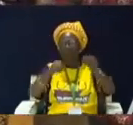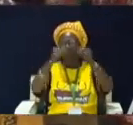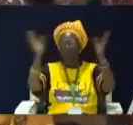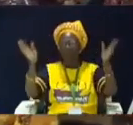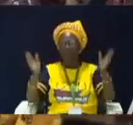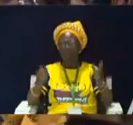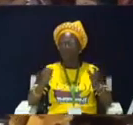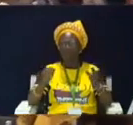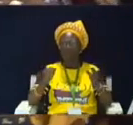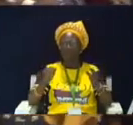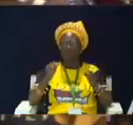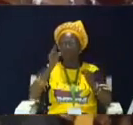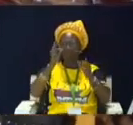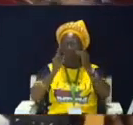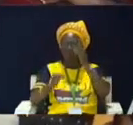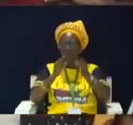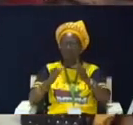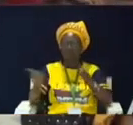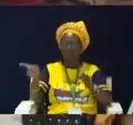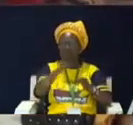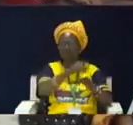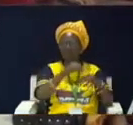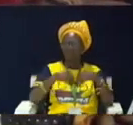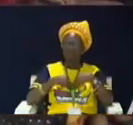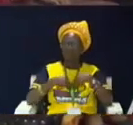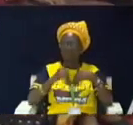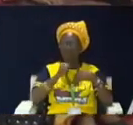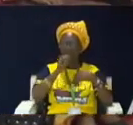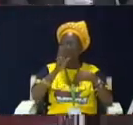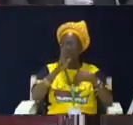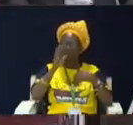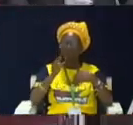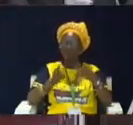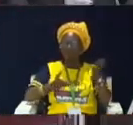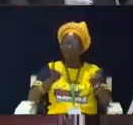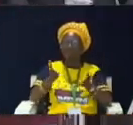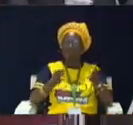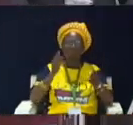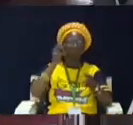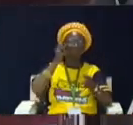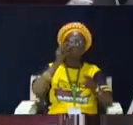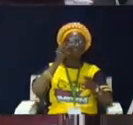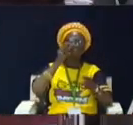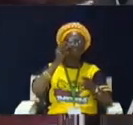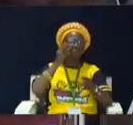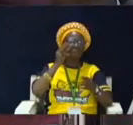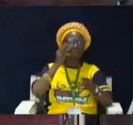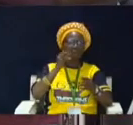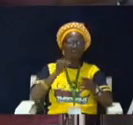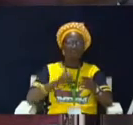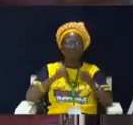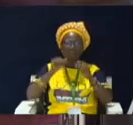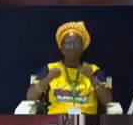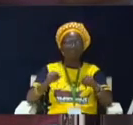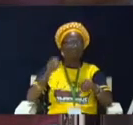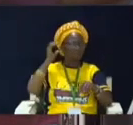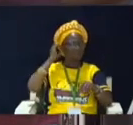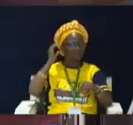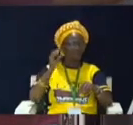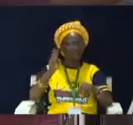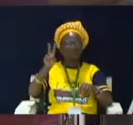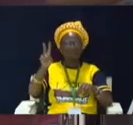If you have not been served wine, I think I can hear two people to my extreme left.